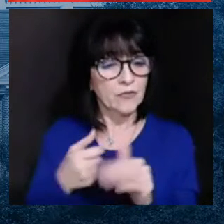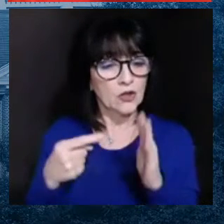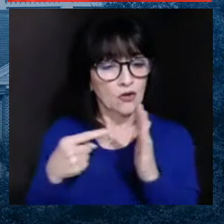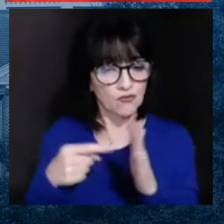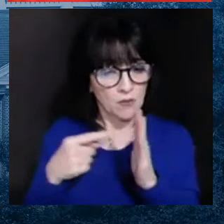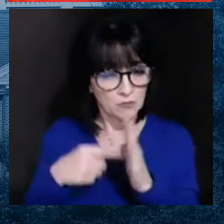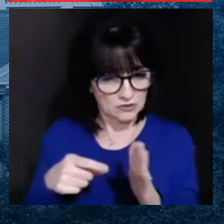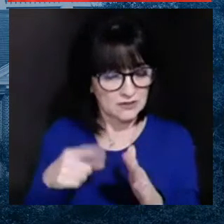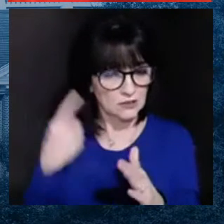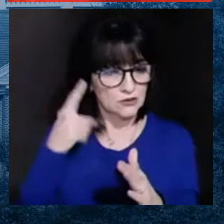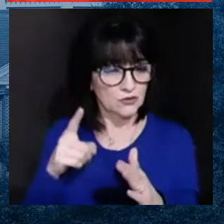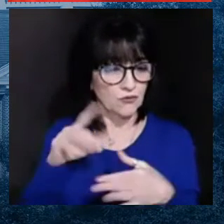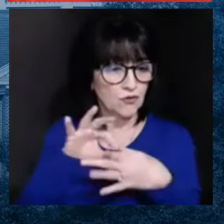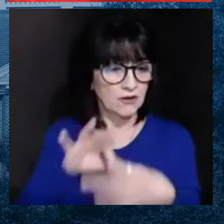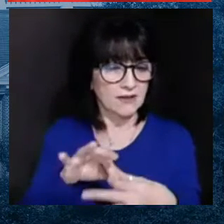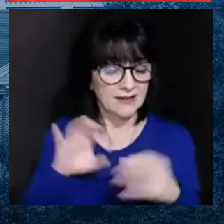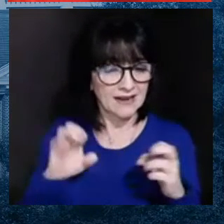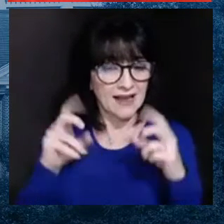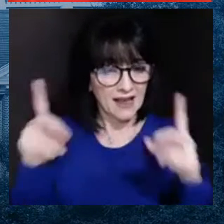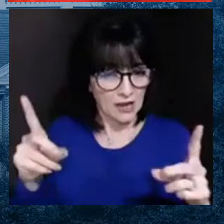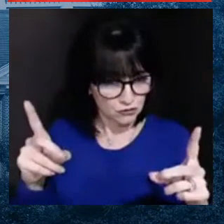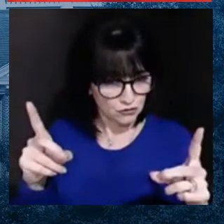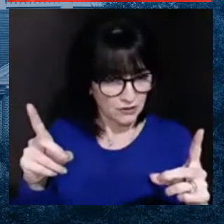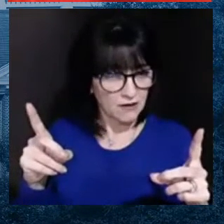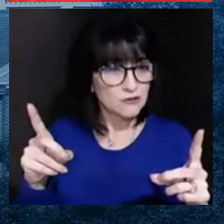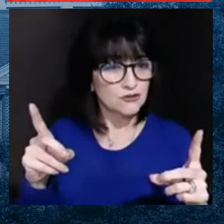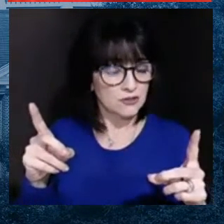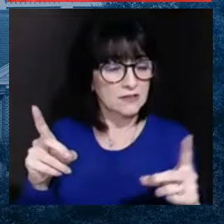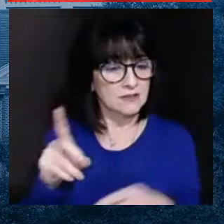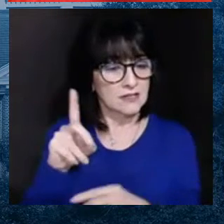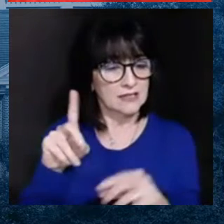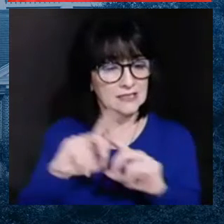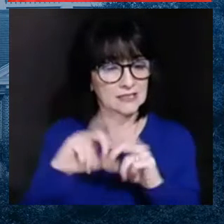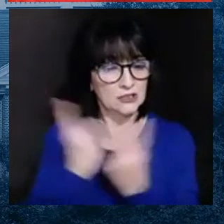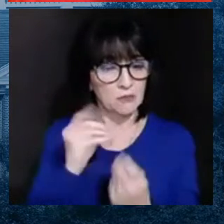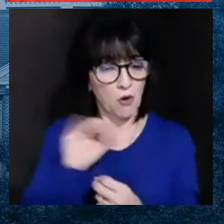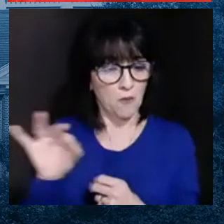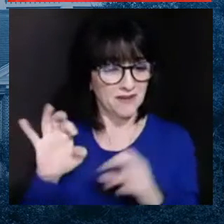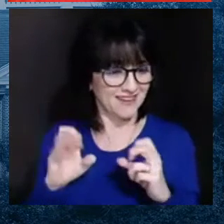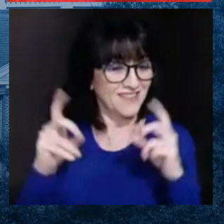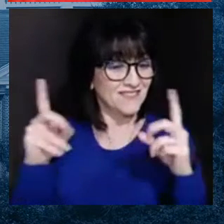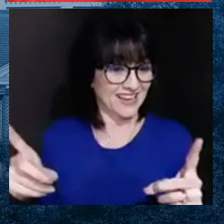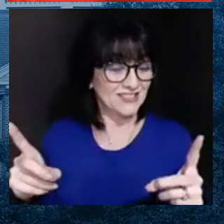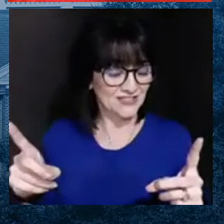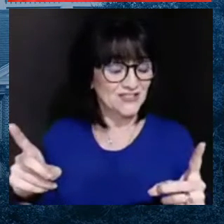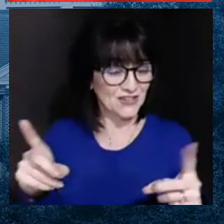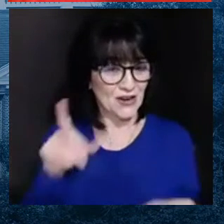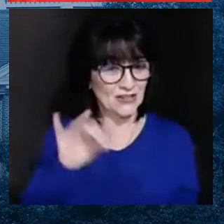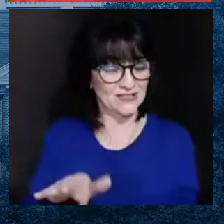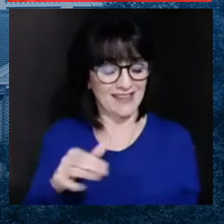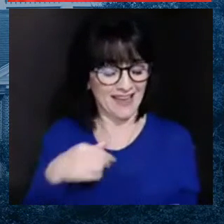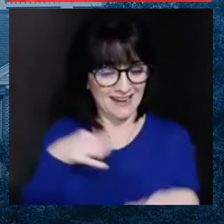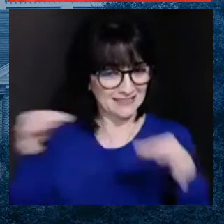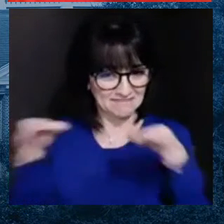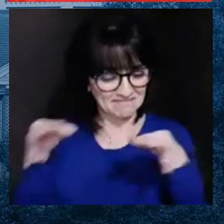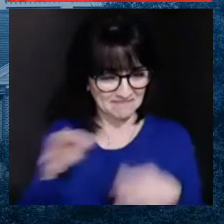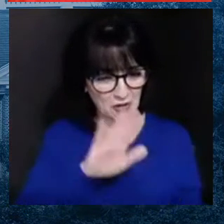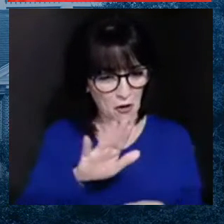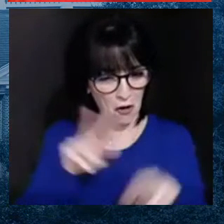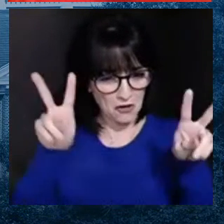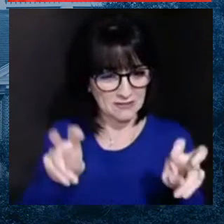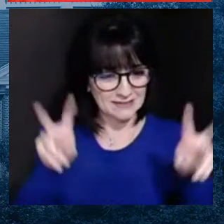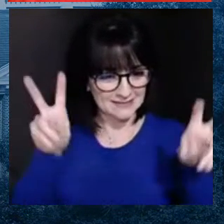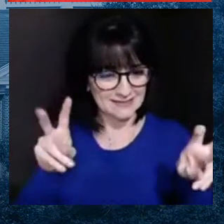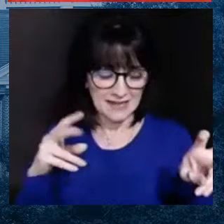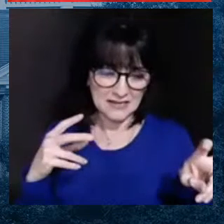responsible for student services and special populations at the Department of Education. That's a mouthful. Jen, thanks for joining us. Thank you,